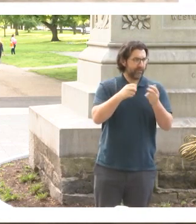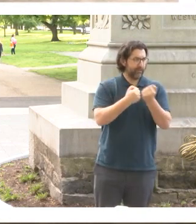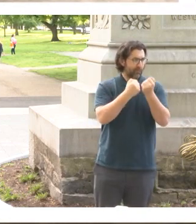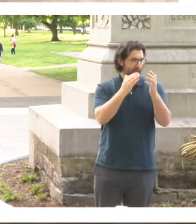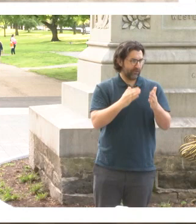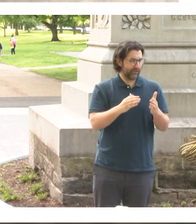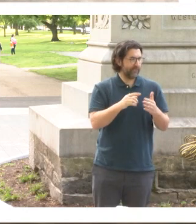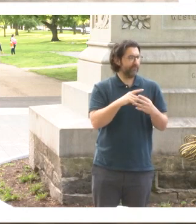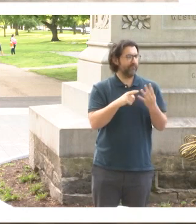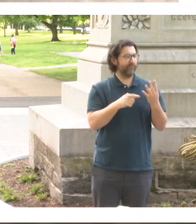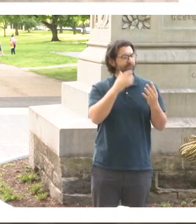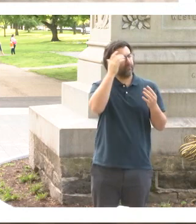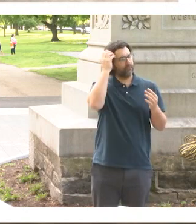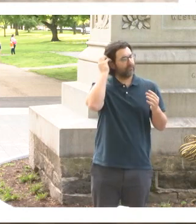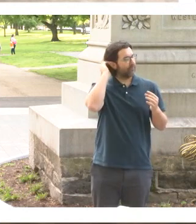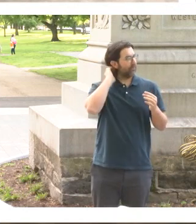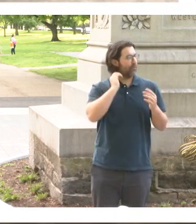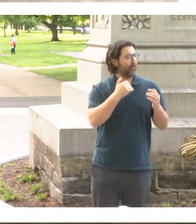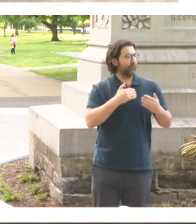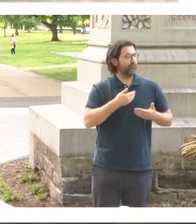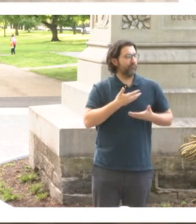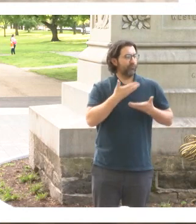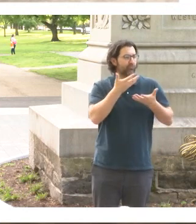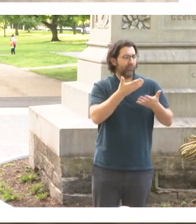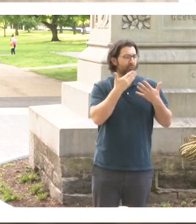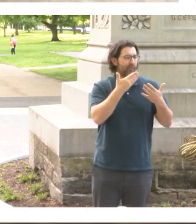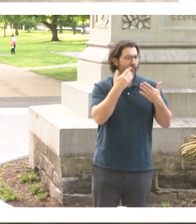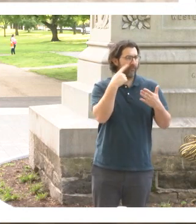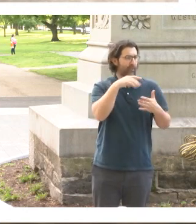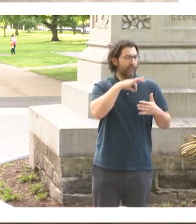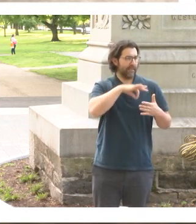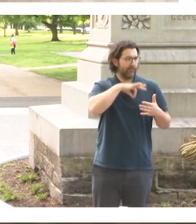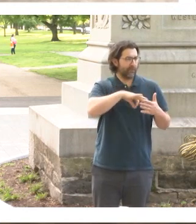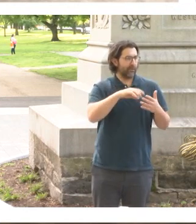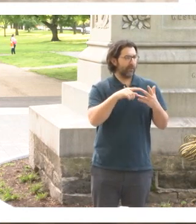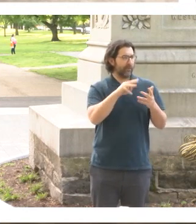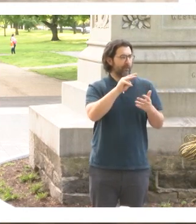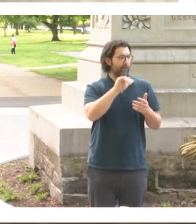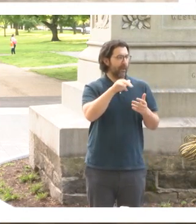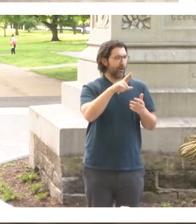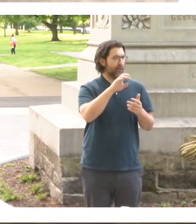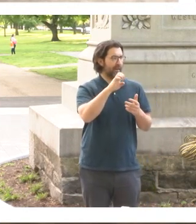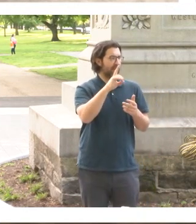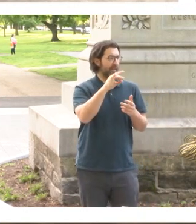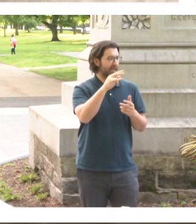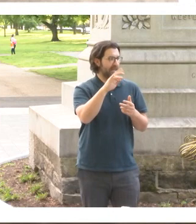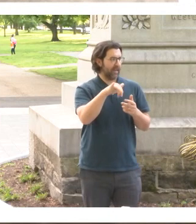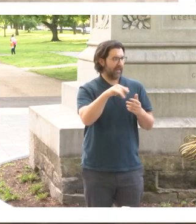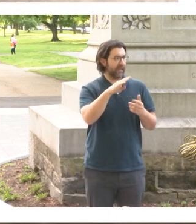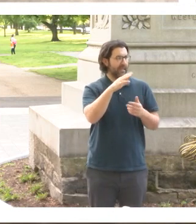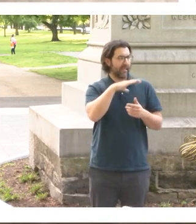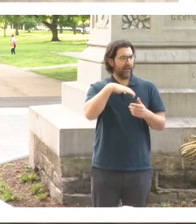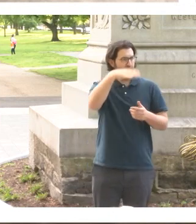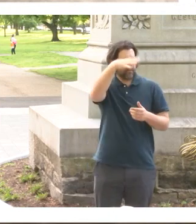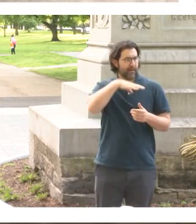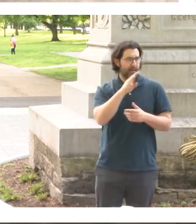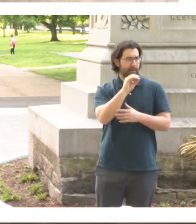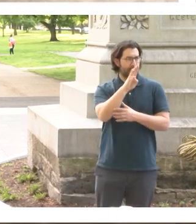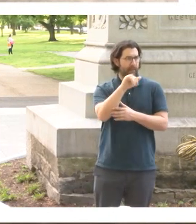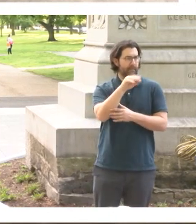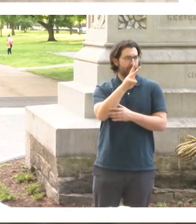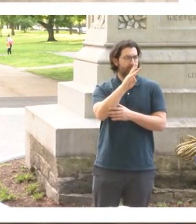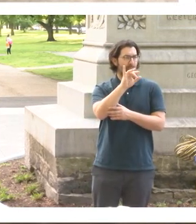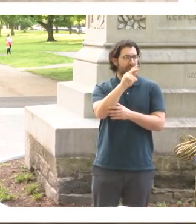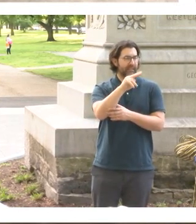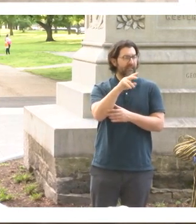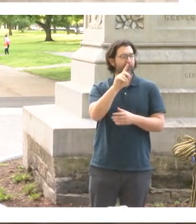I extend my heartfelt gratitude to the City of Pittsburgh, including Mayor Ed Gainey and Councilman Bobby Wilson, to